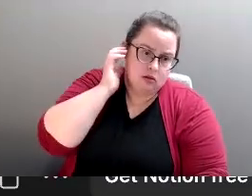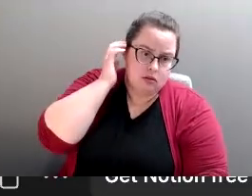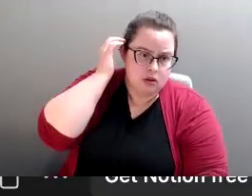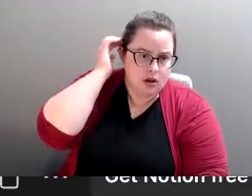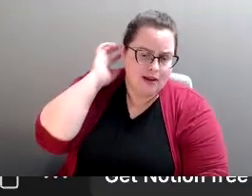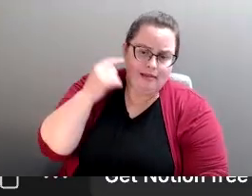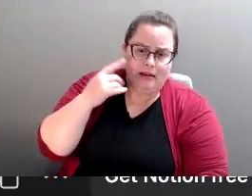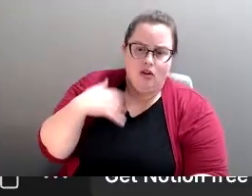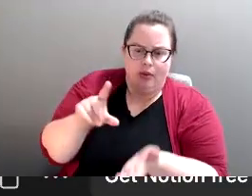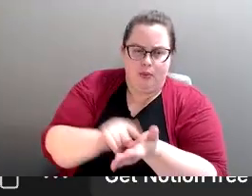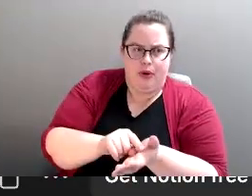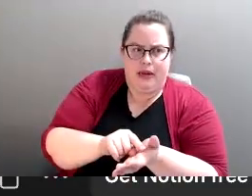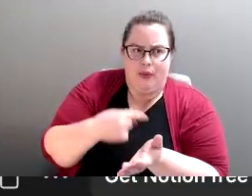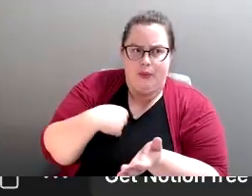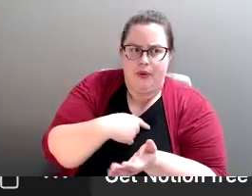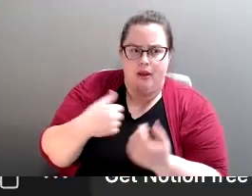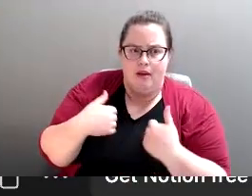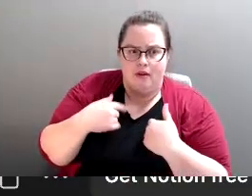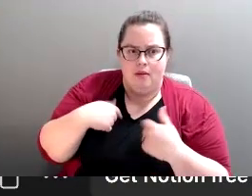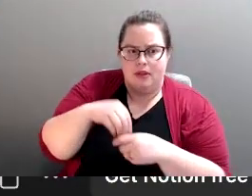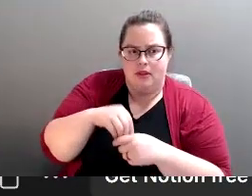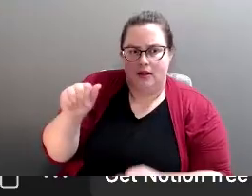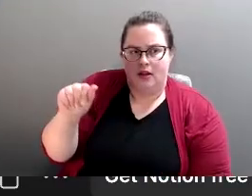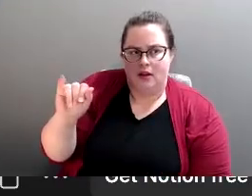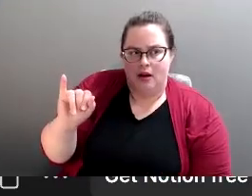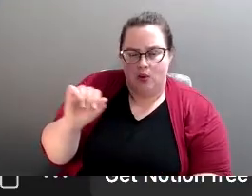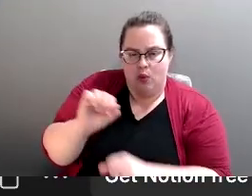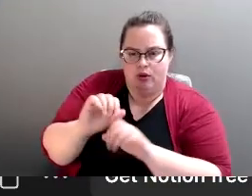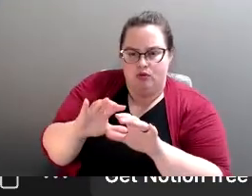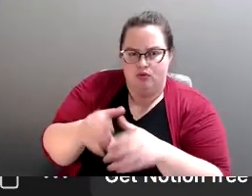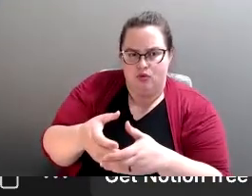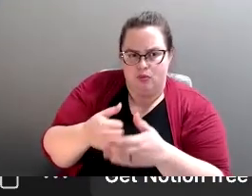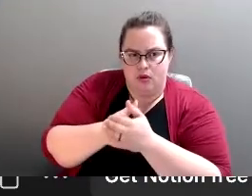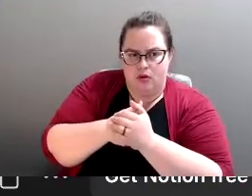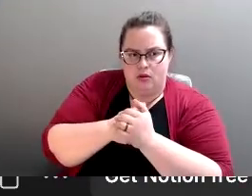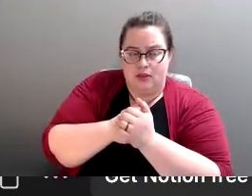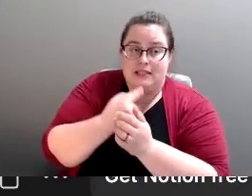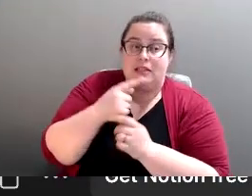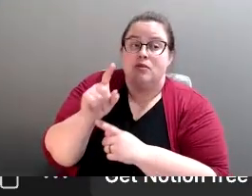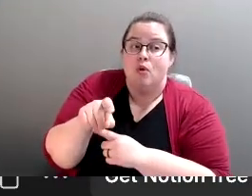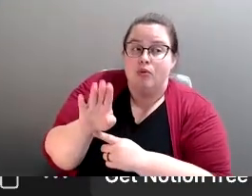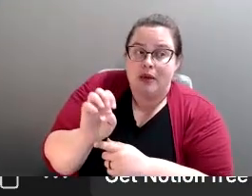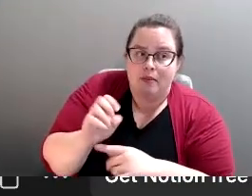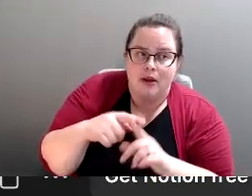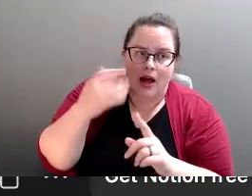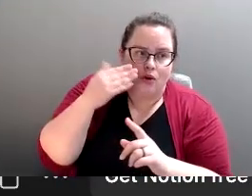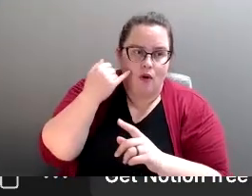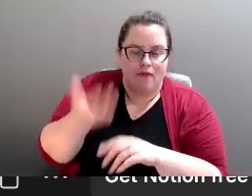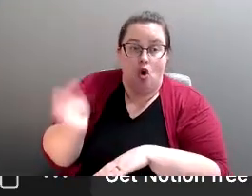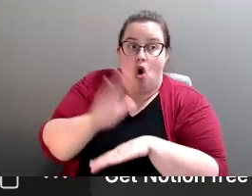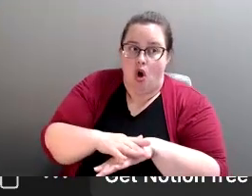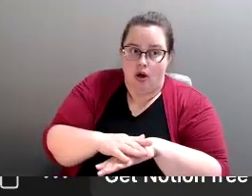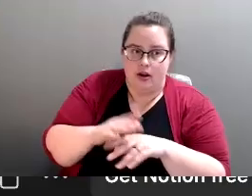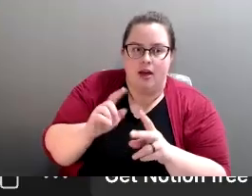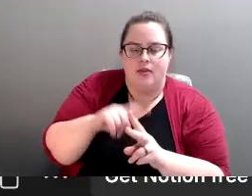printout that we had, but yeah, I know I'm in the AI work group and I Okay. know that they said it was supposed to. I don't know if they've turned that feature on. And then